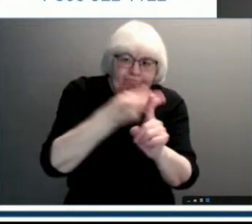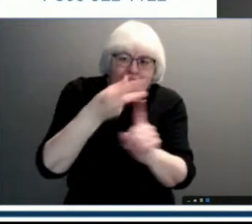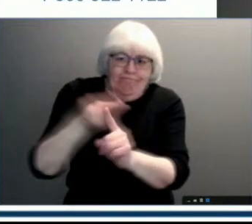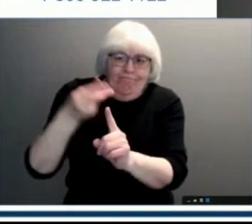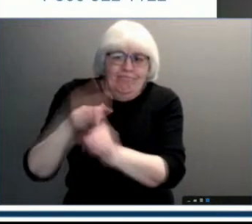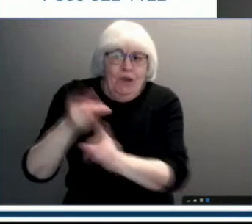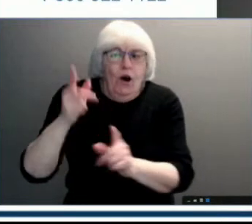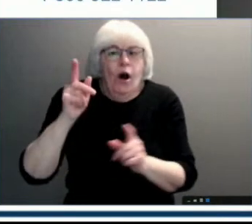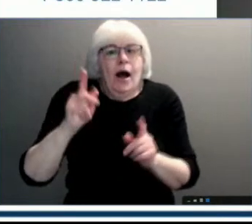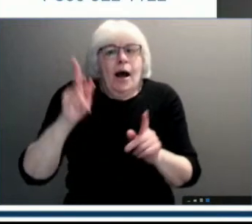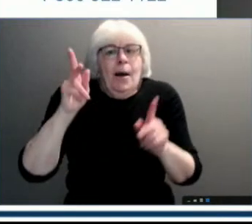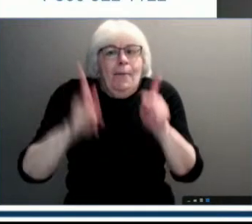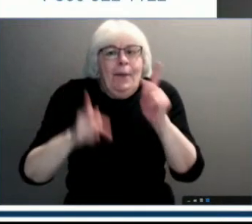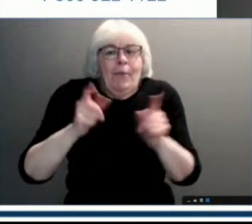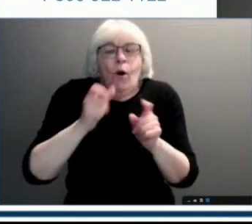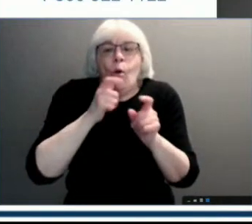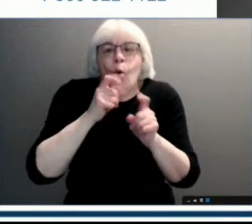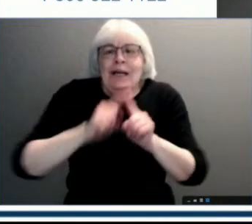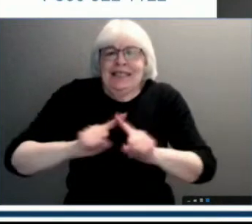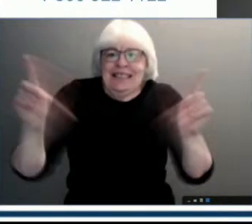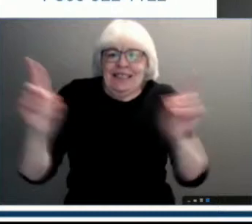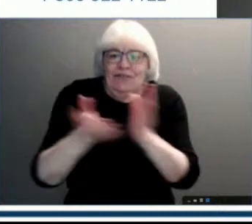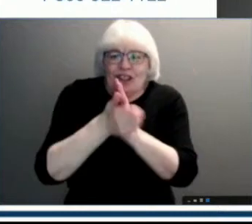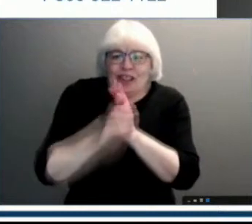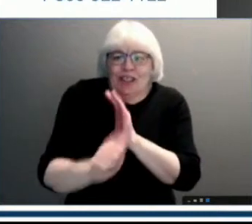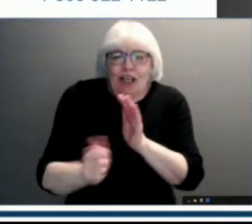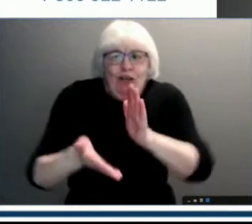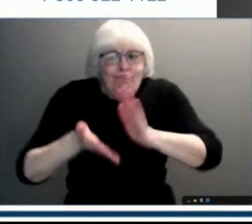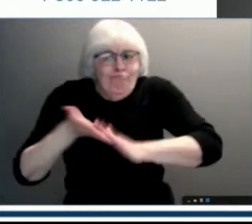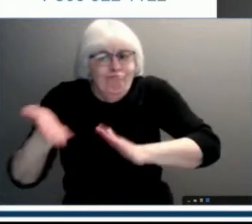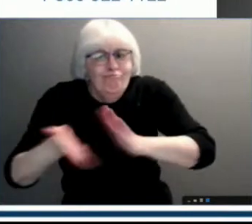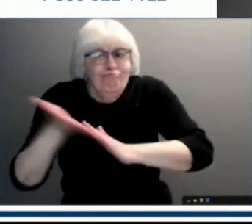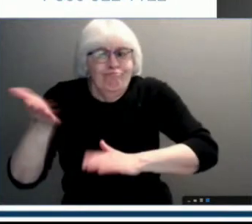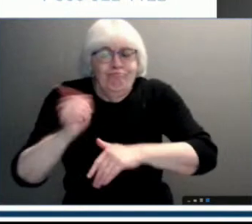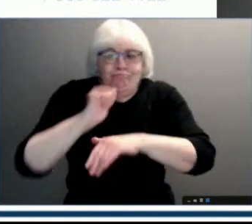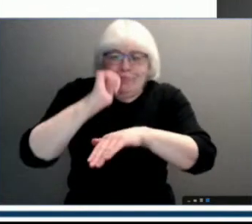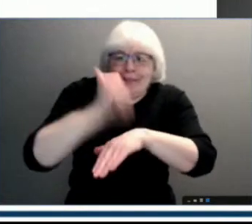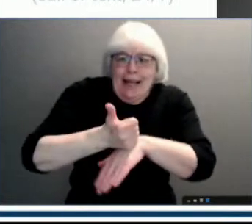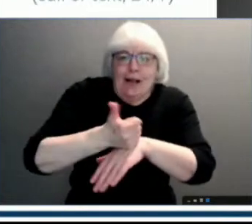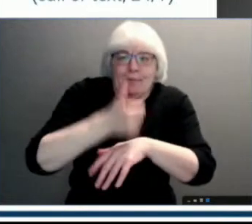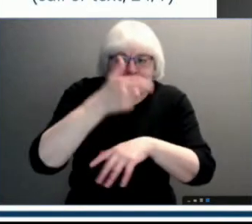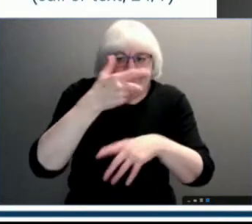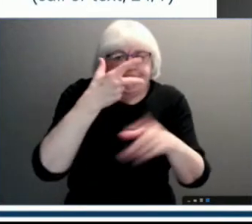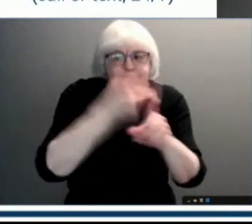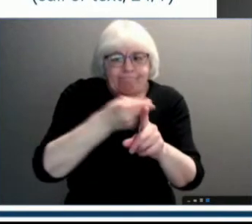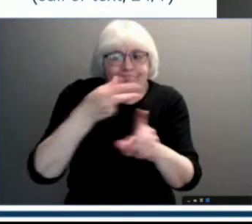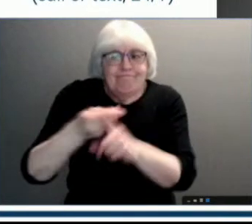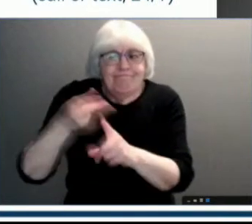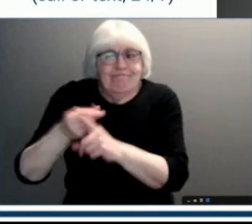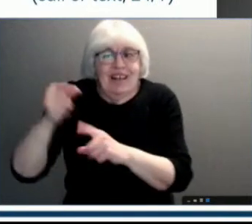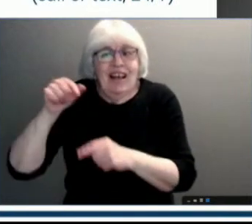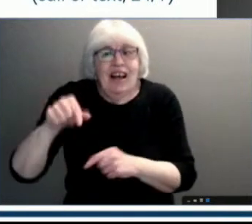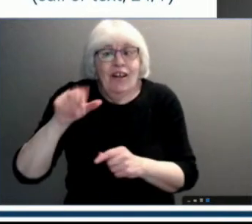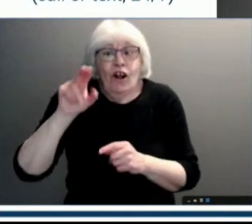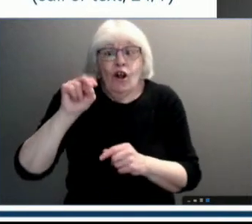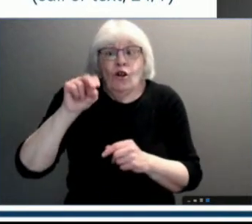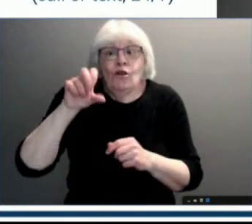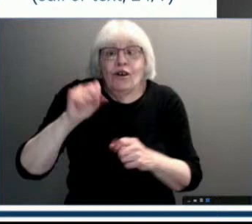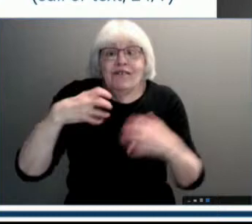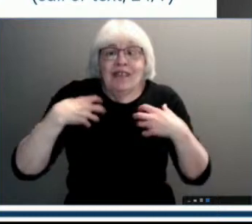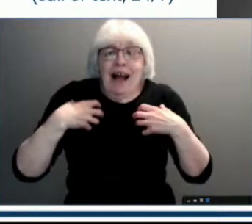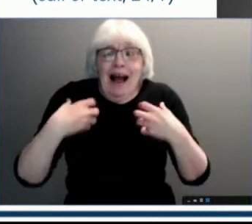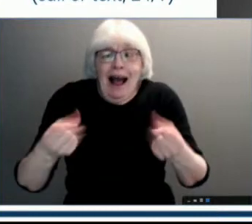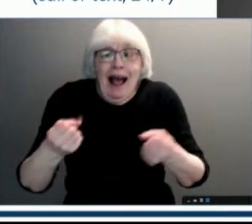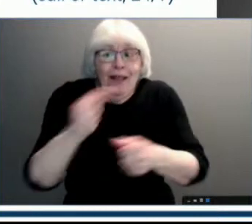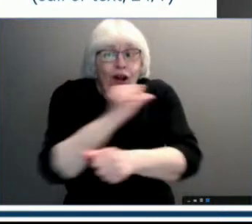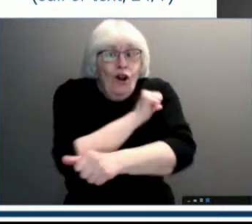support the running of community clinics. Nova Scotia Health Authority is working to enlist the services of existing and retired professionals